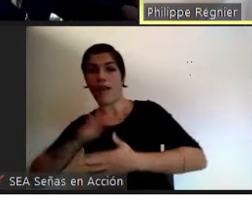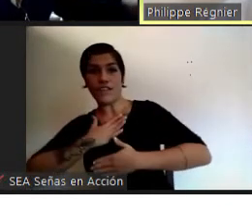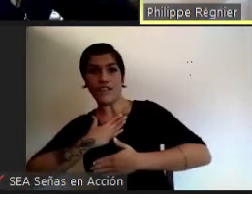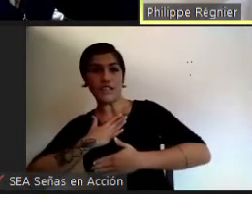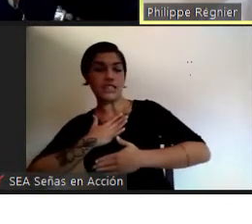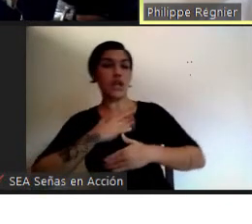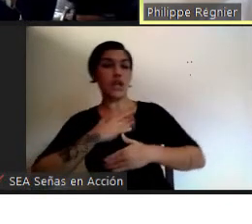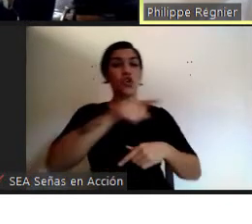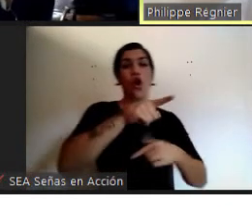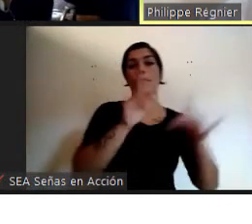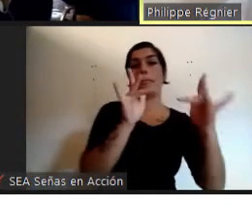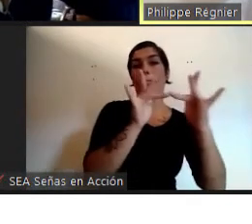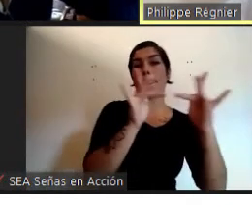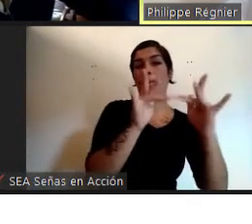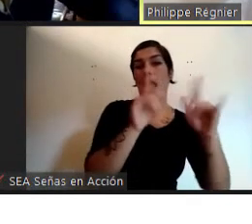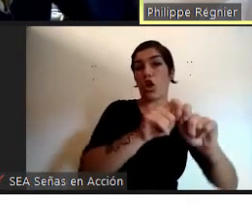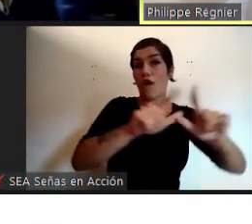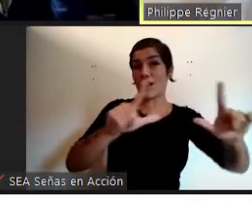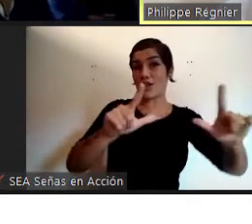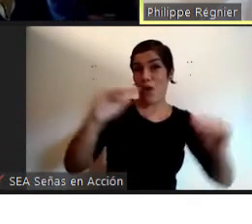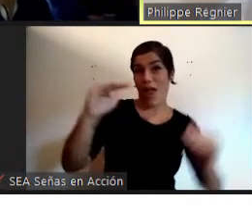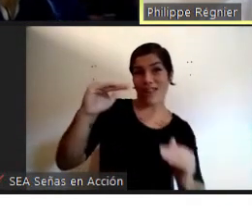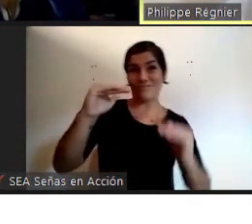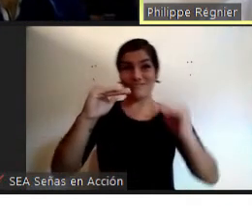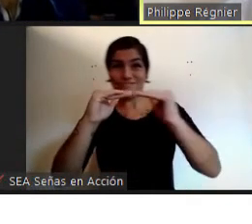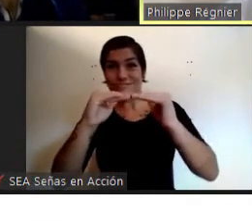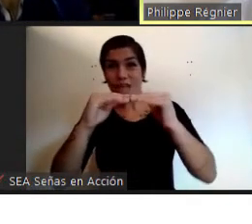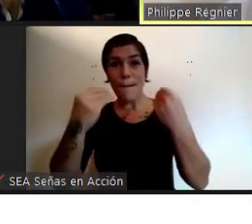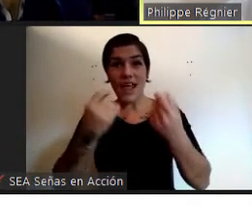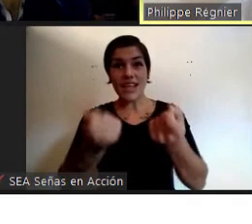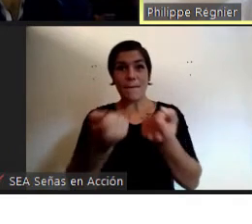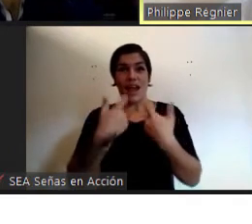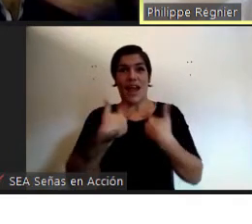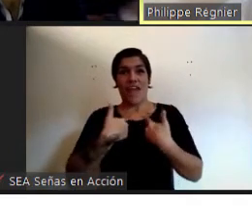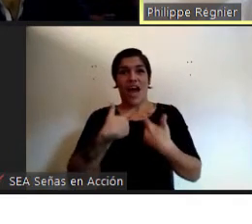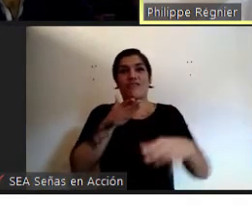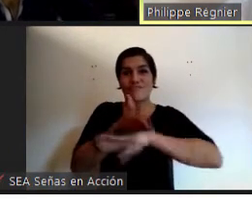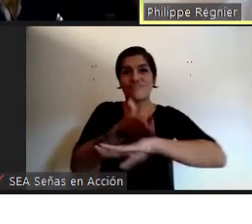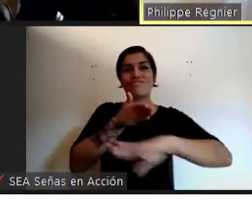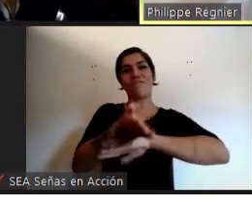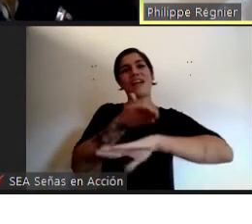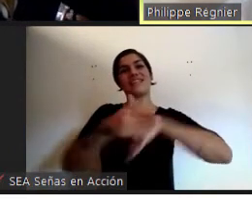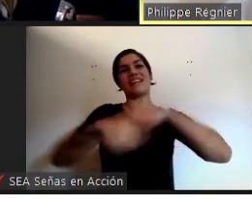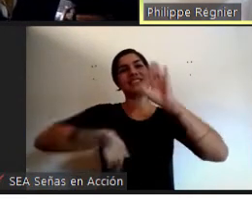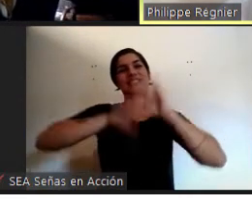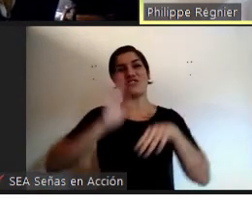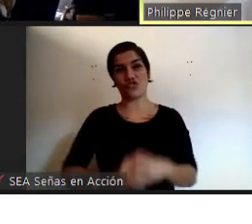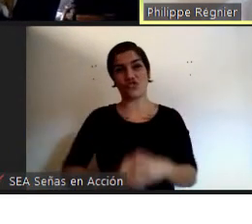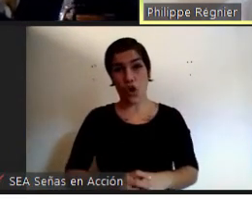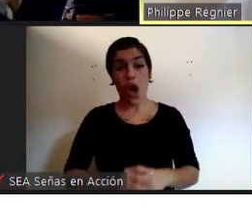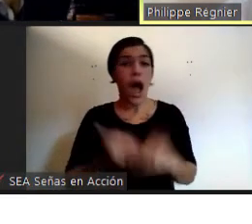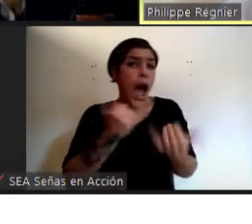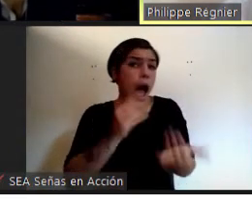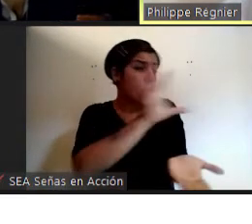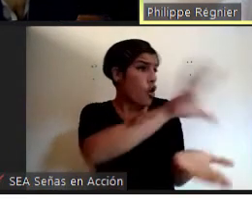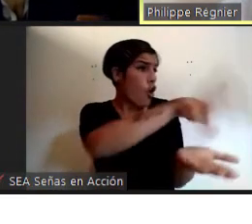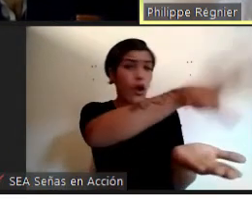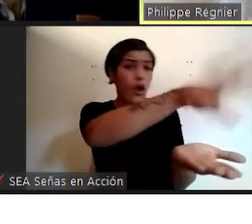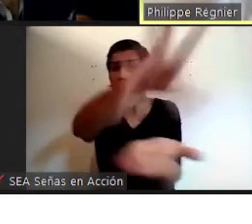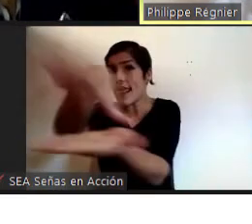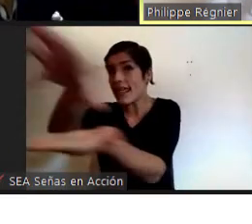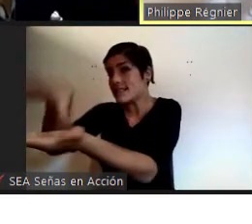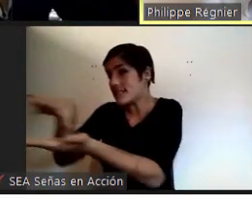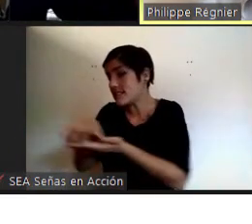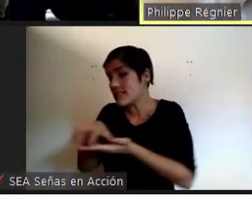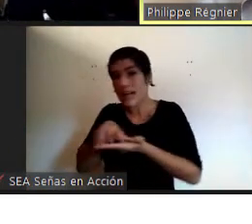access to pieces, to local pieces, and we do have access as